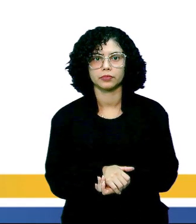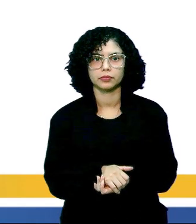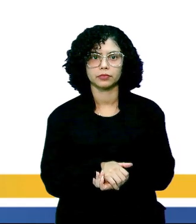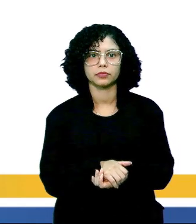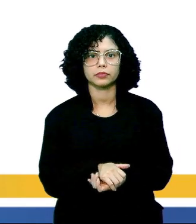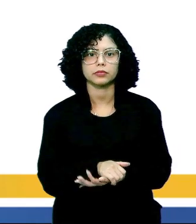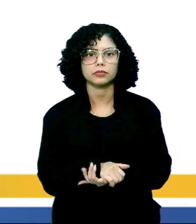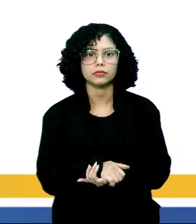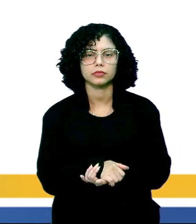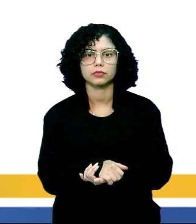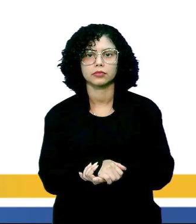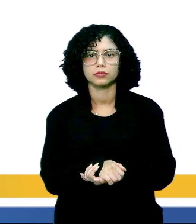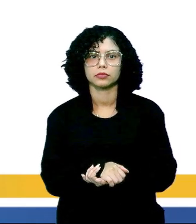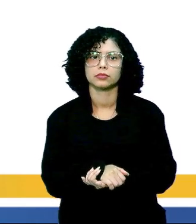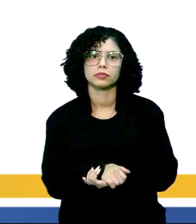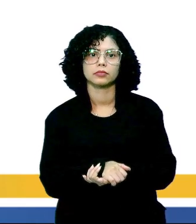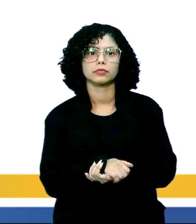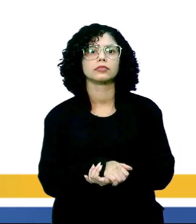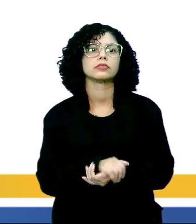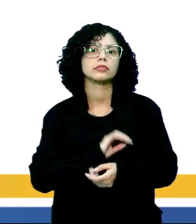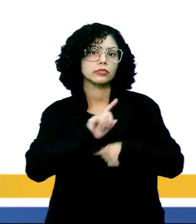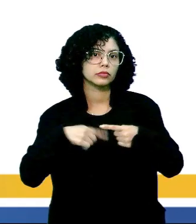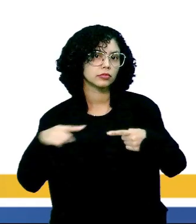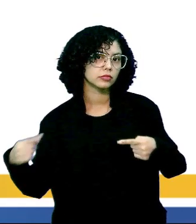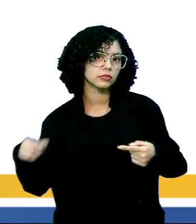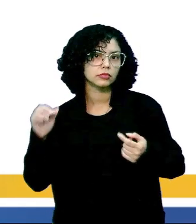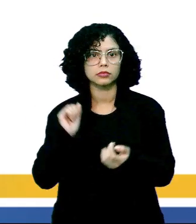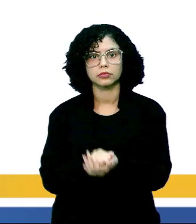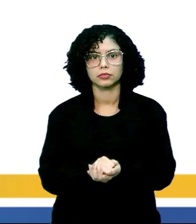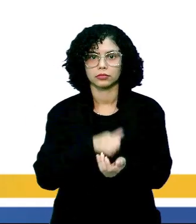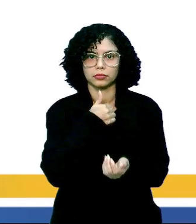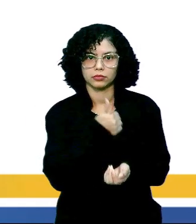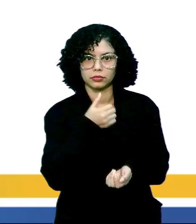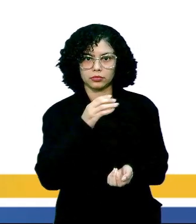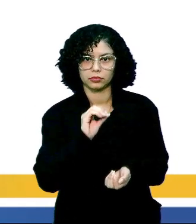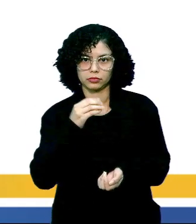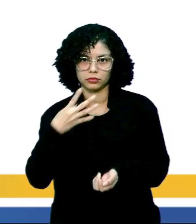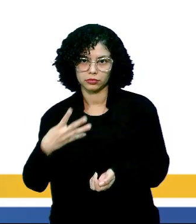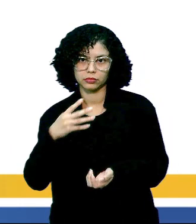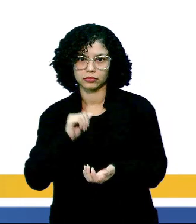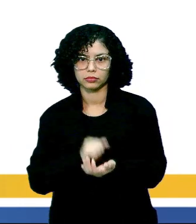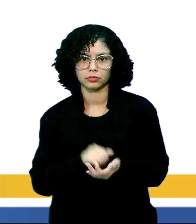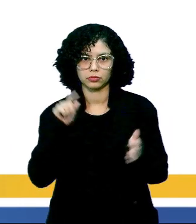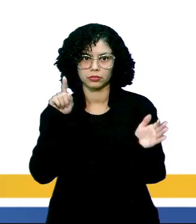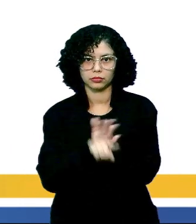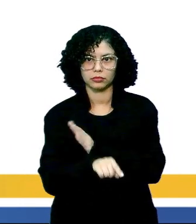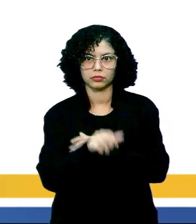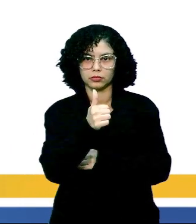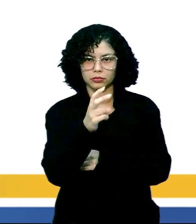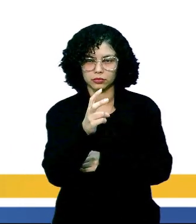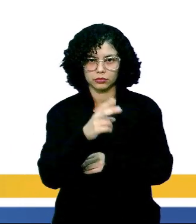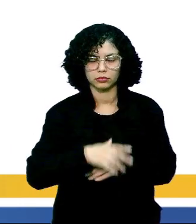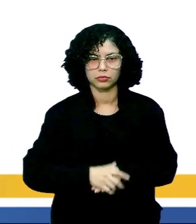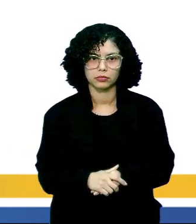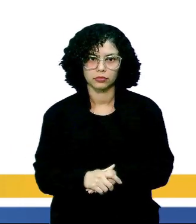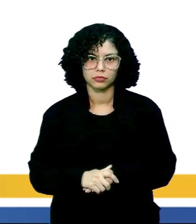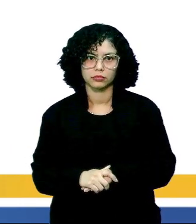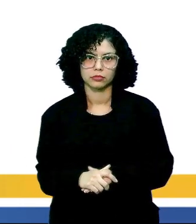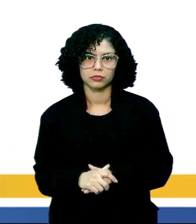caso, na página 104, vocês vão encontrar a questão número 15.